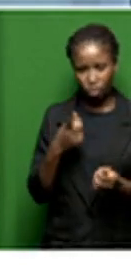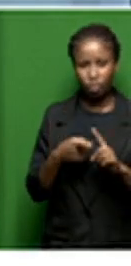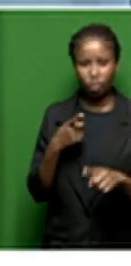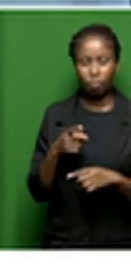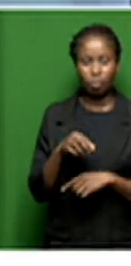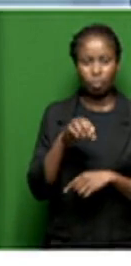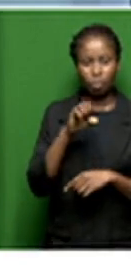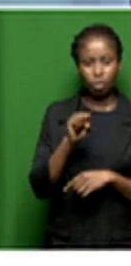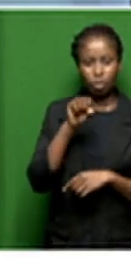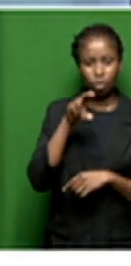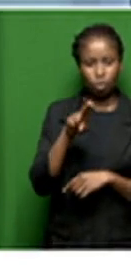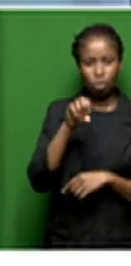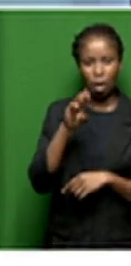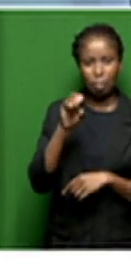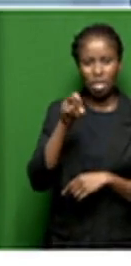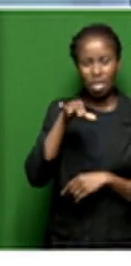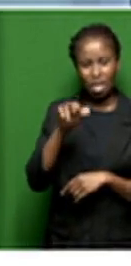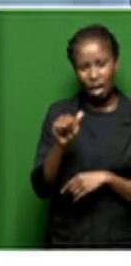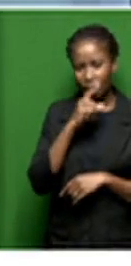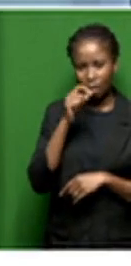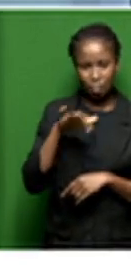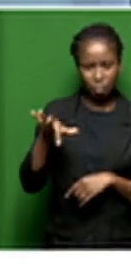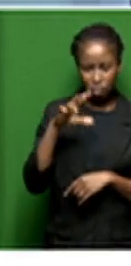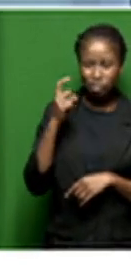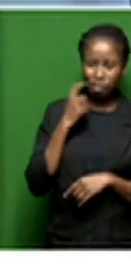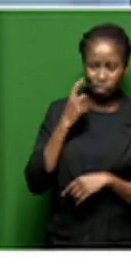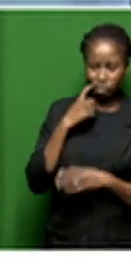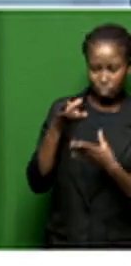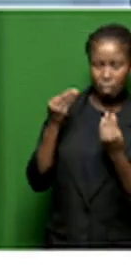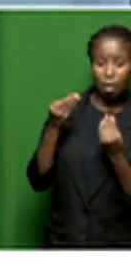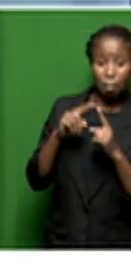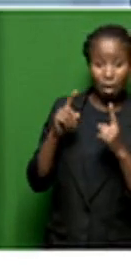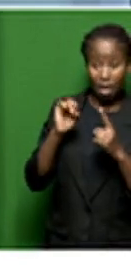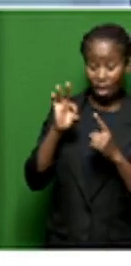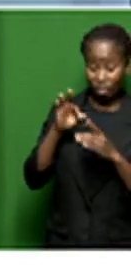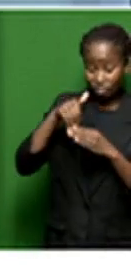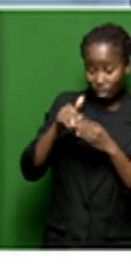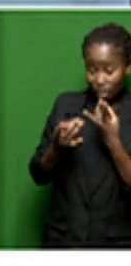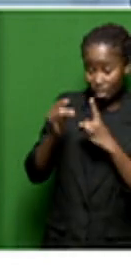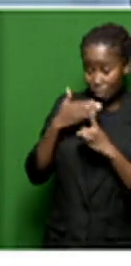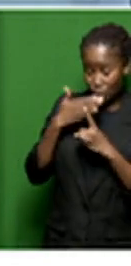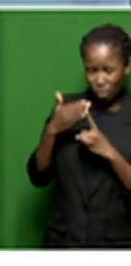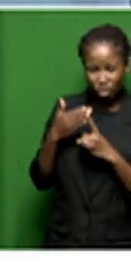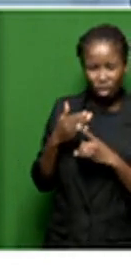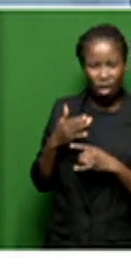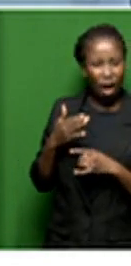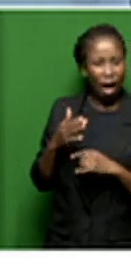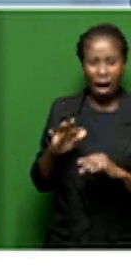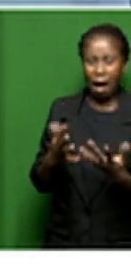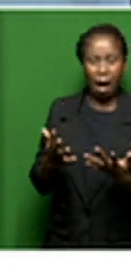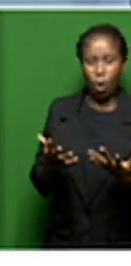you know, you can get it. It's easy to access. But when you're not living in a city and the access isn't easy, what is it like?